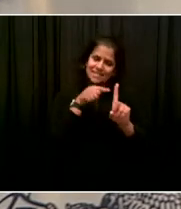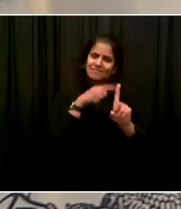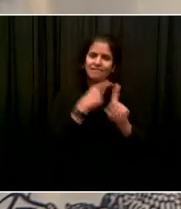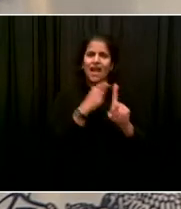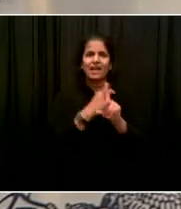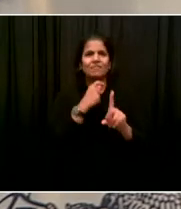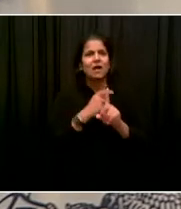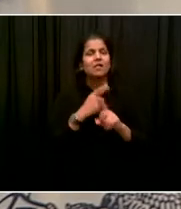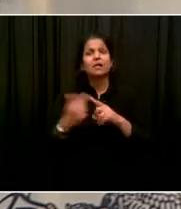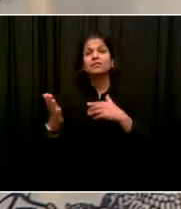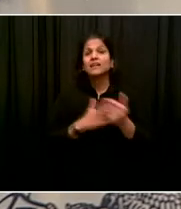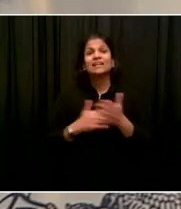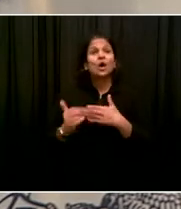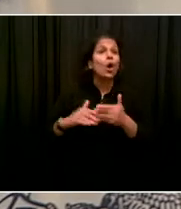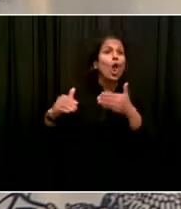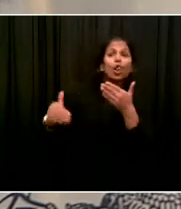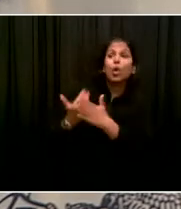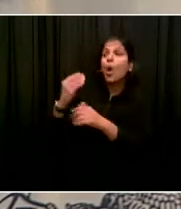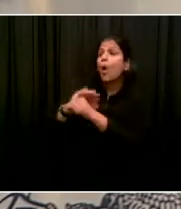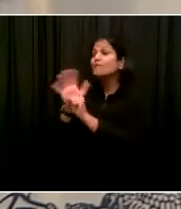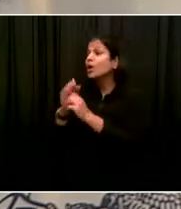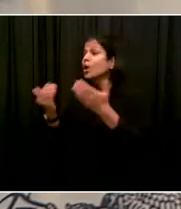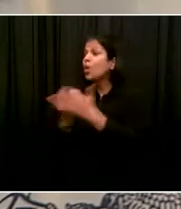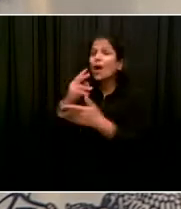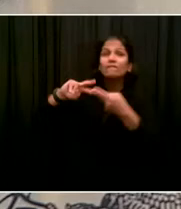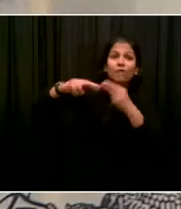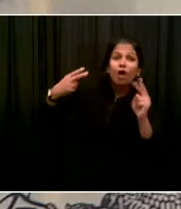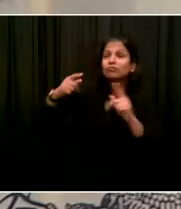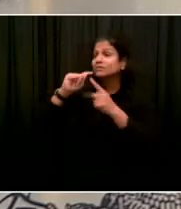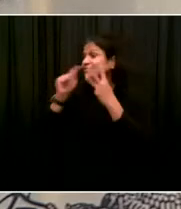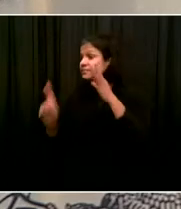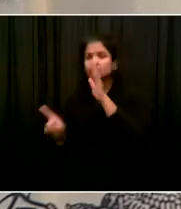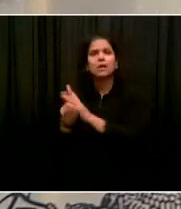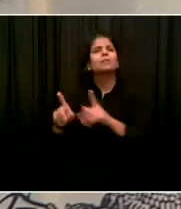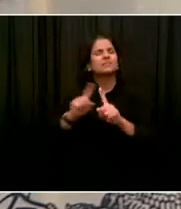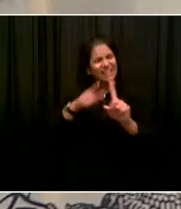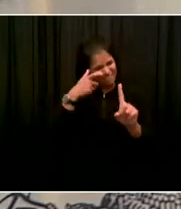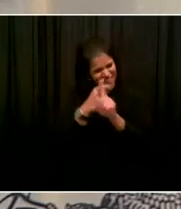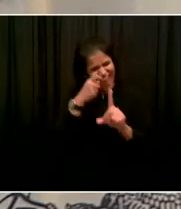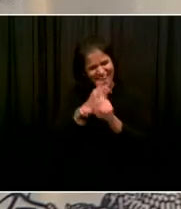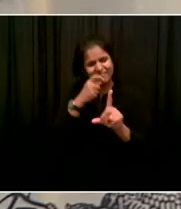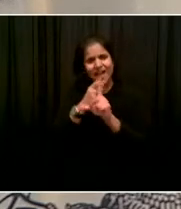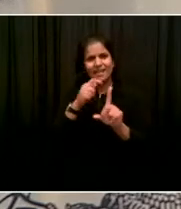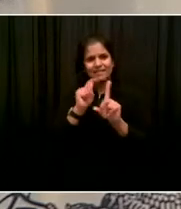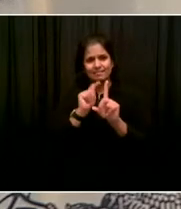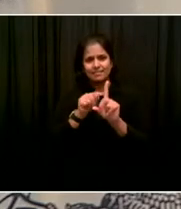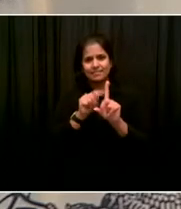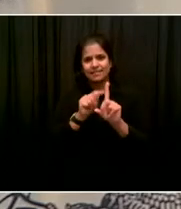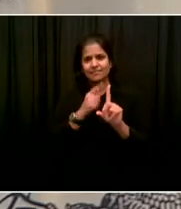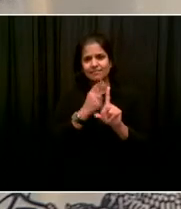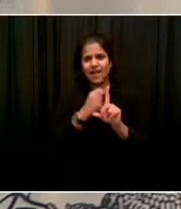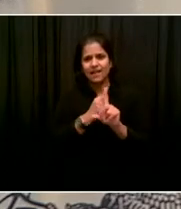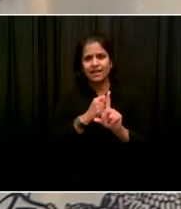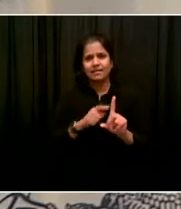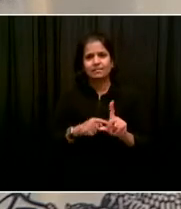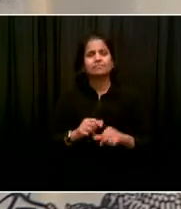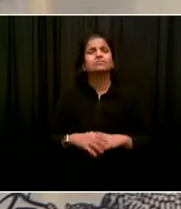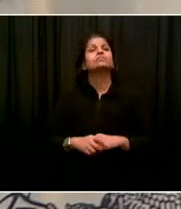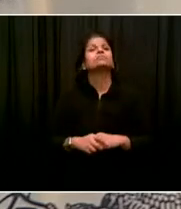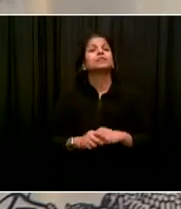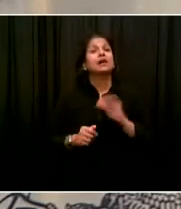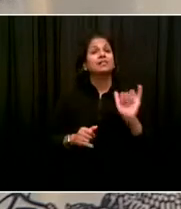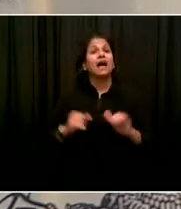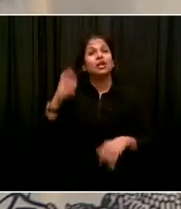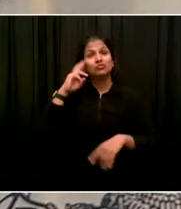time, the answer has been vaccination and going deeper and deeper into vaccination. That's why we're doing the booster incentive over these next days, because